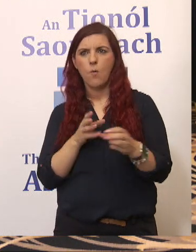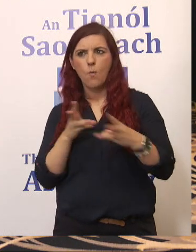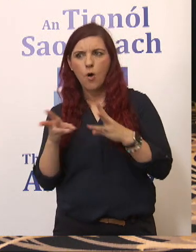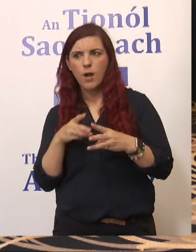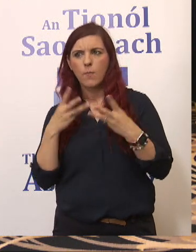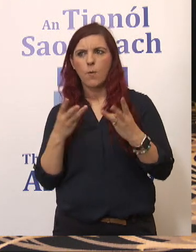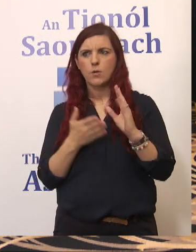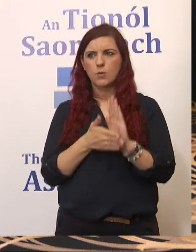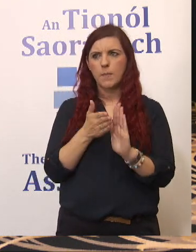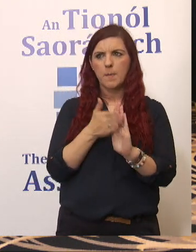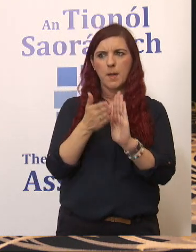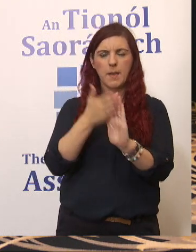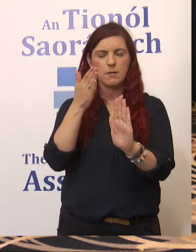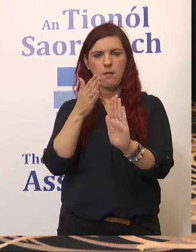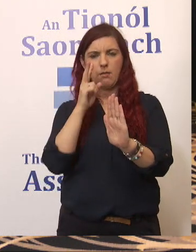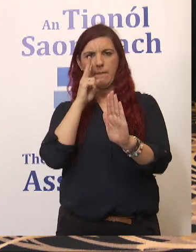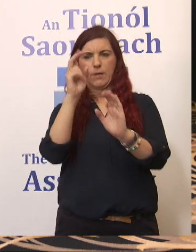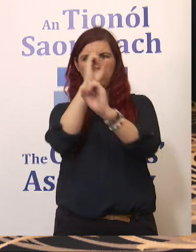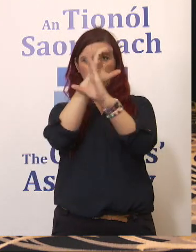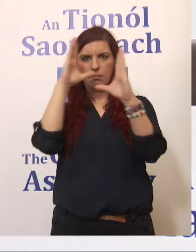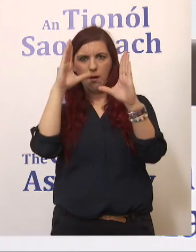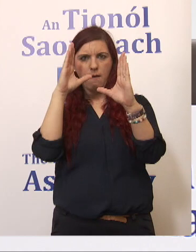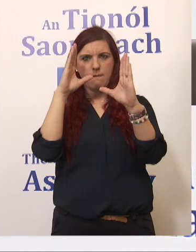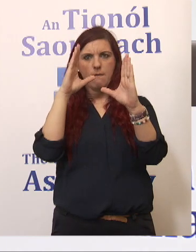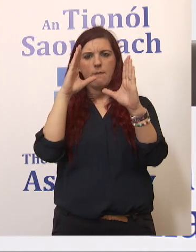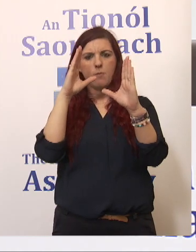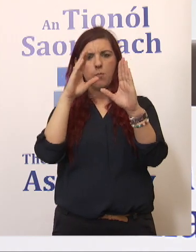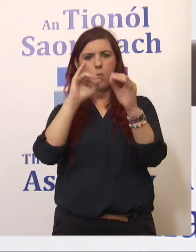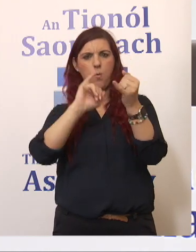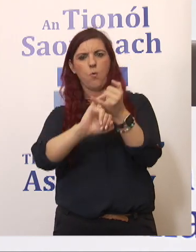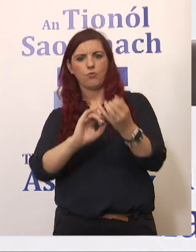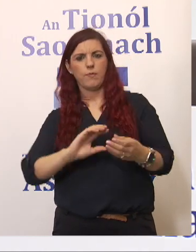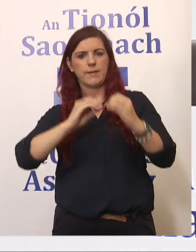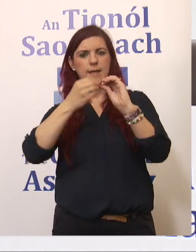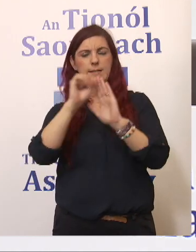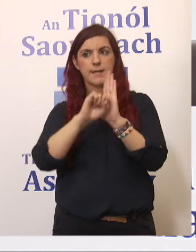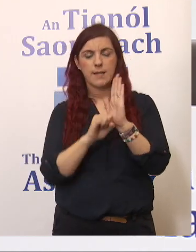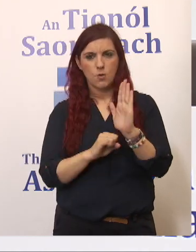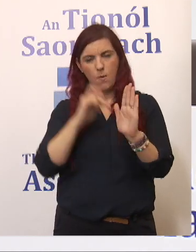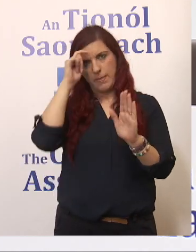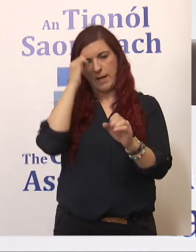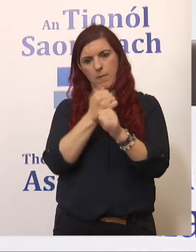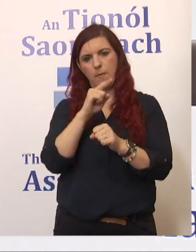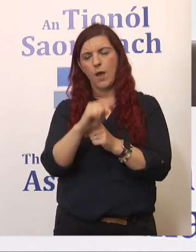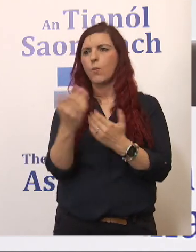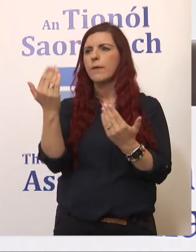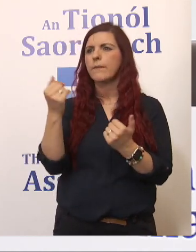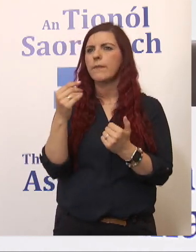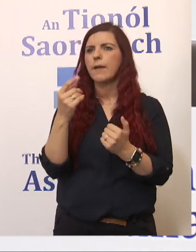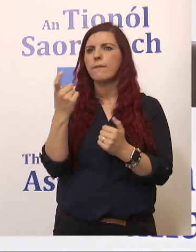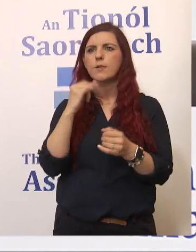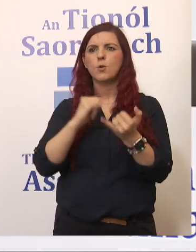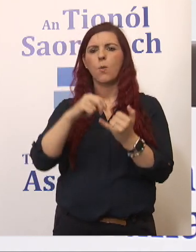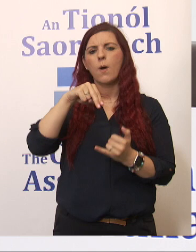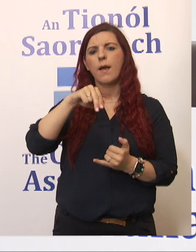build upon the vision of our founding fathers. And to that end, we have invited in Niamh Keane to